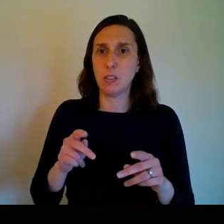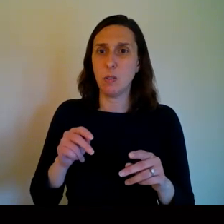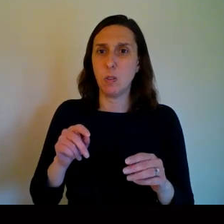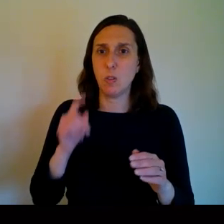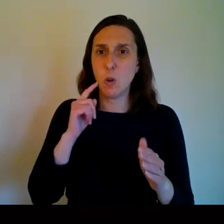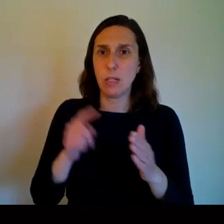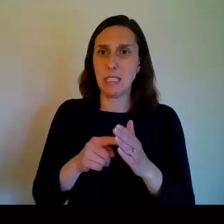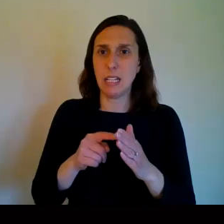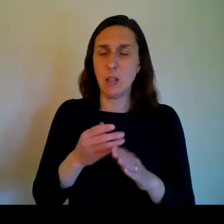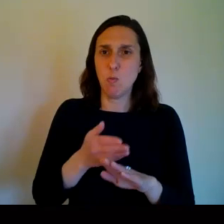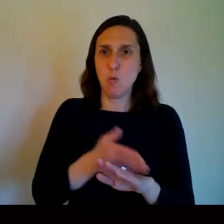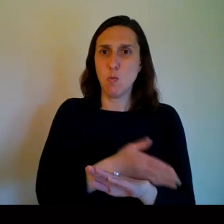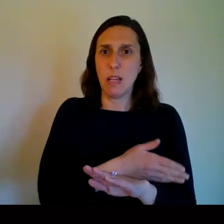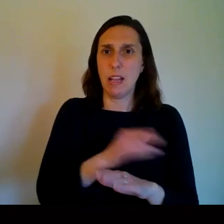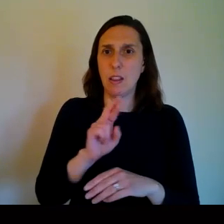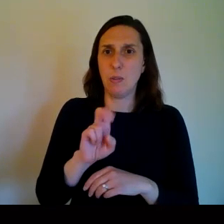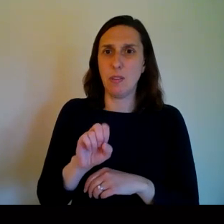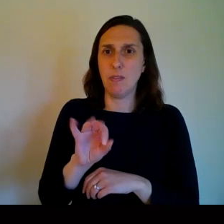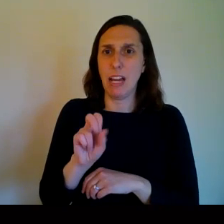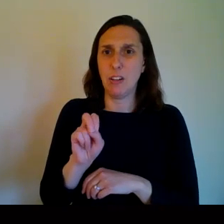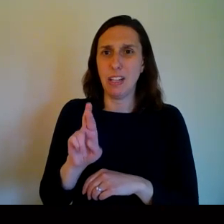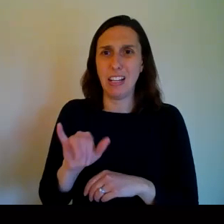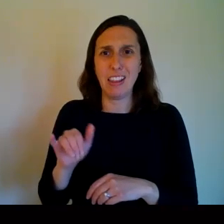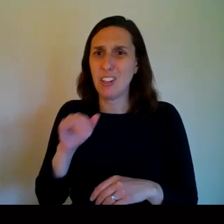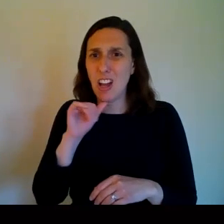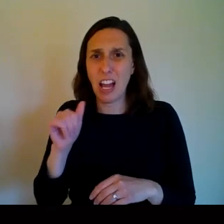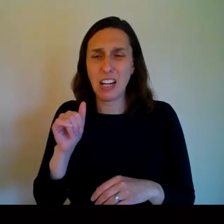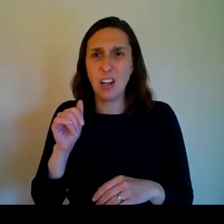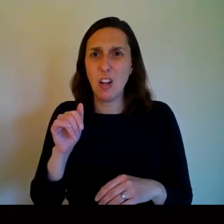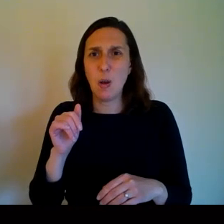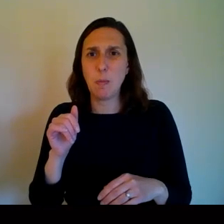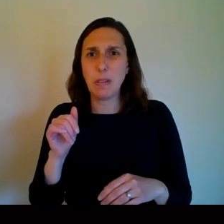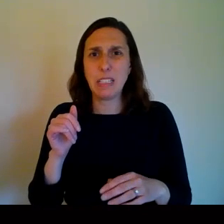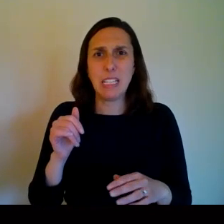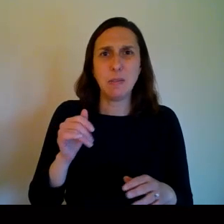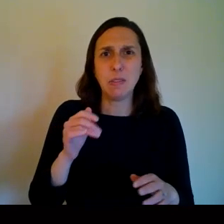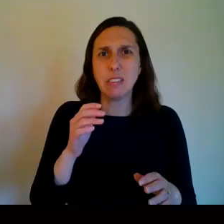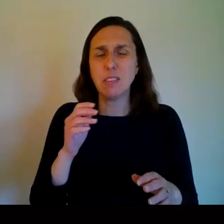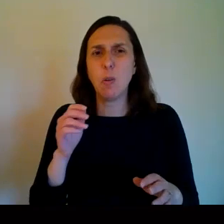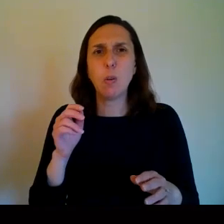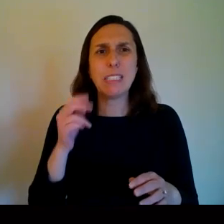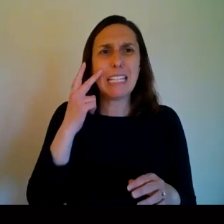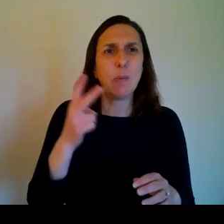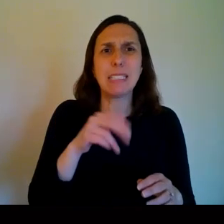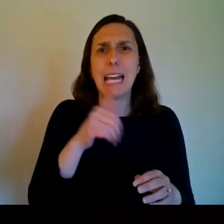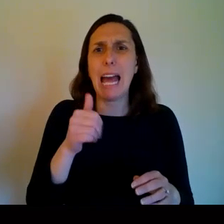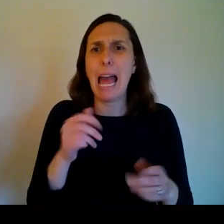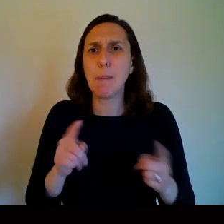constantly. So they will focus on the refinery, the efficiency of the refining process, and they will change that function on its